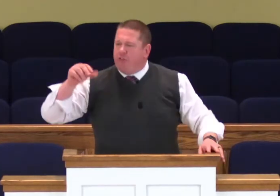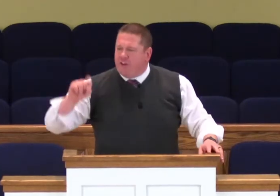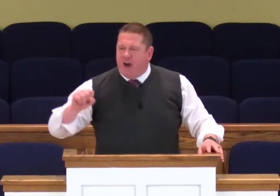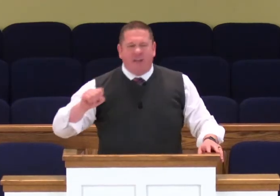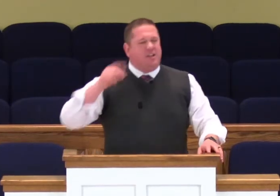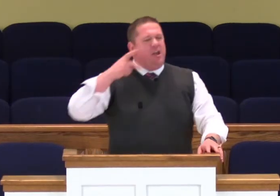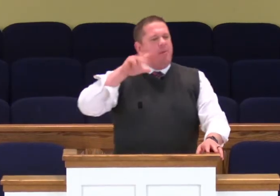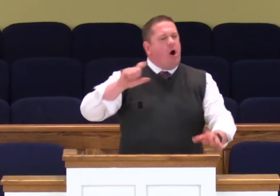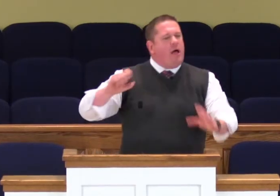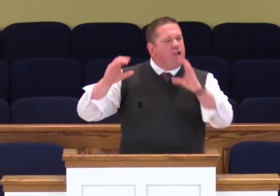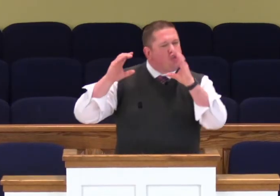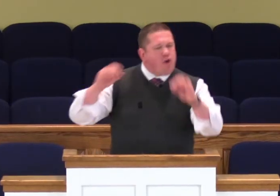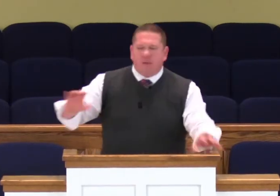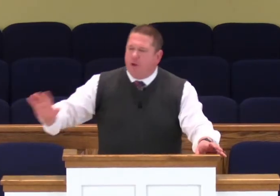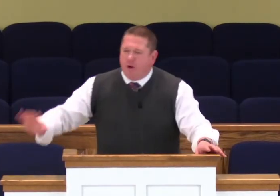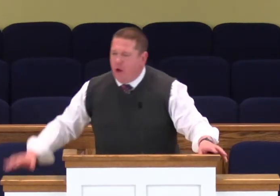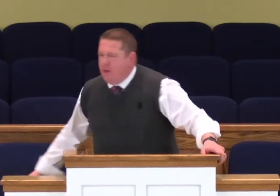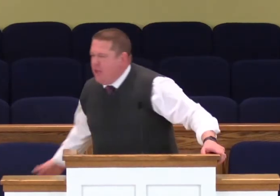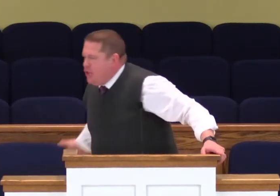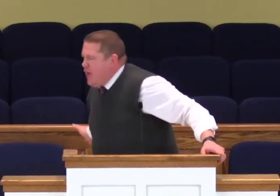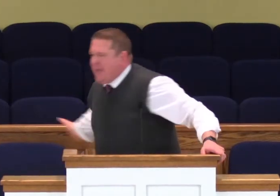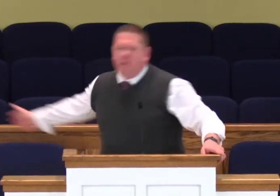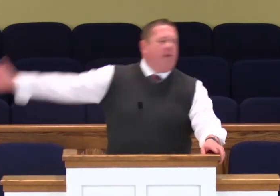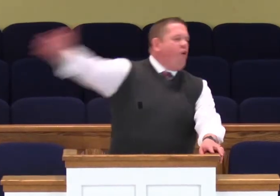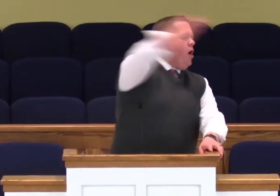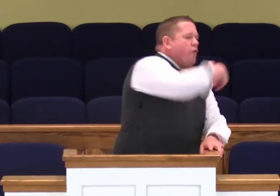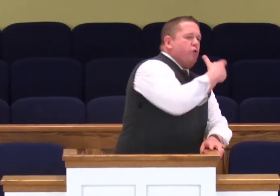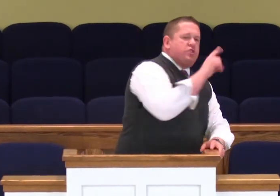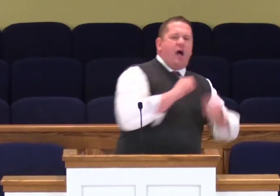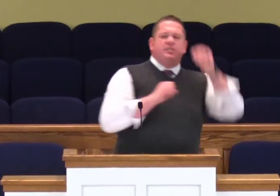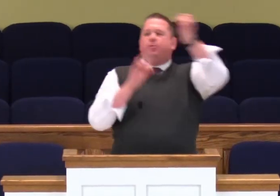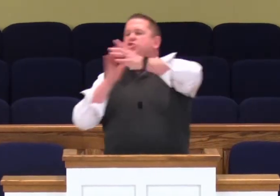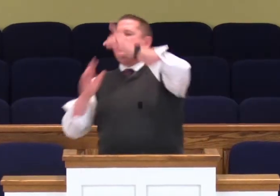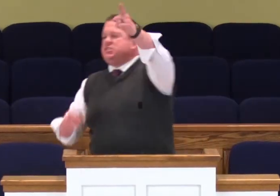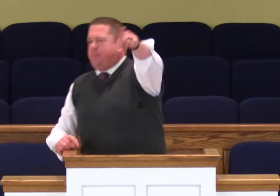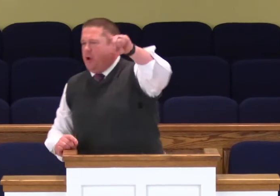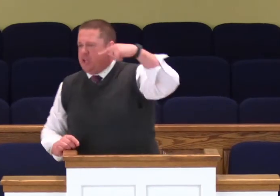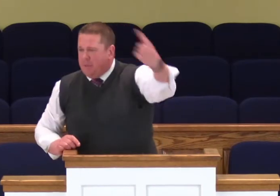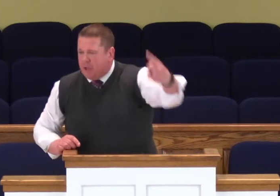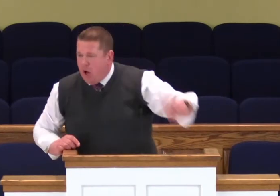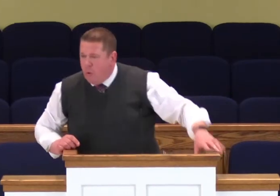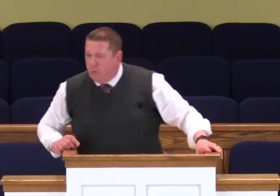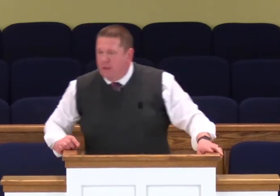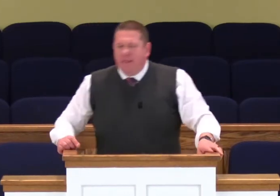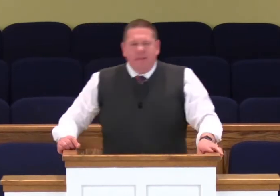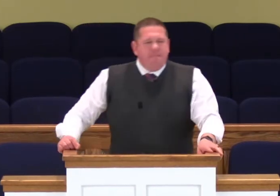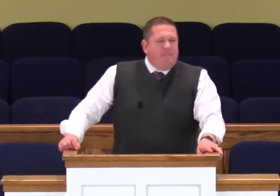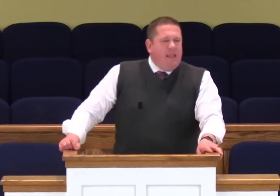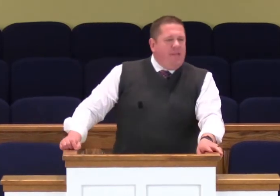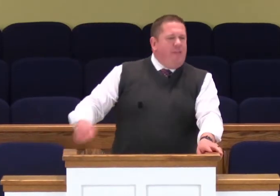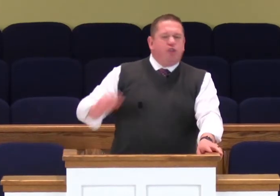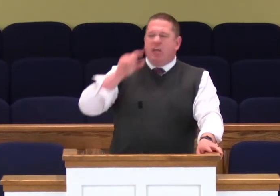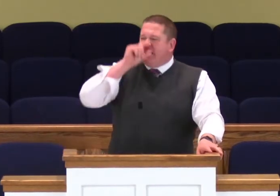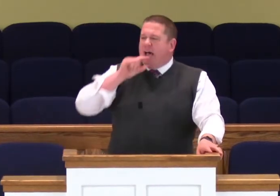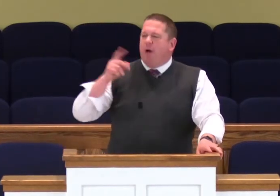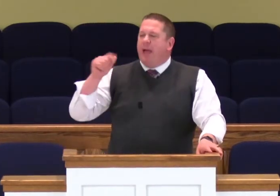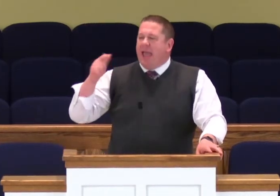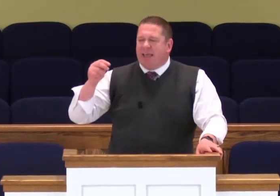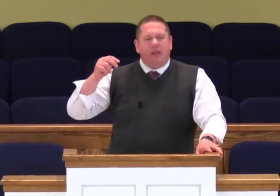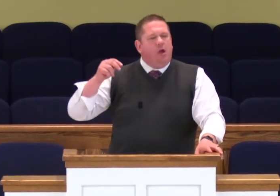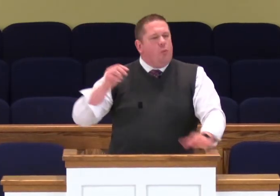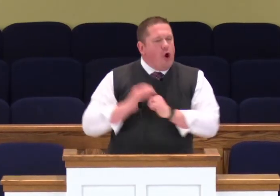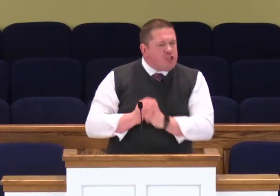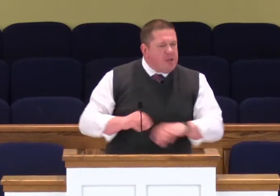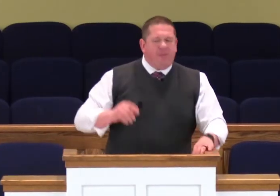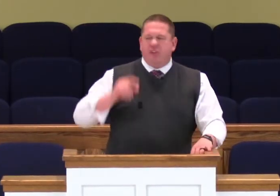all their other gods. And Paul had to instruct them, no, you got to get rid of all those gods and put Jesus up there and him alone. And the Gentile